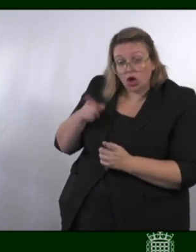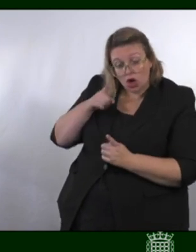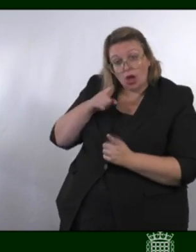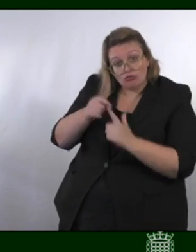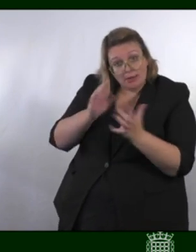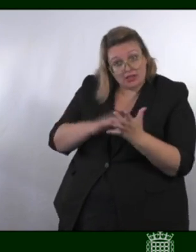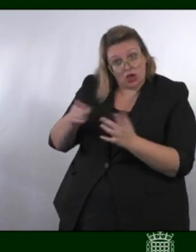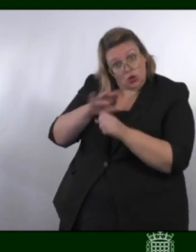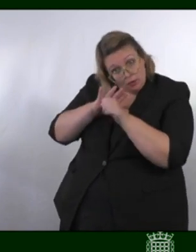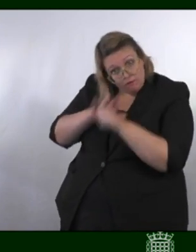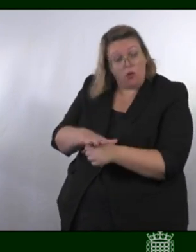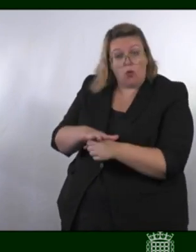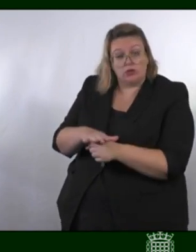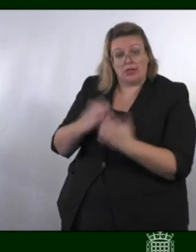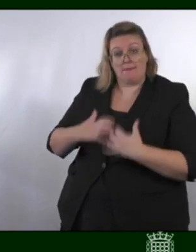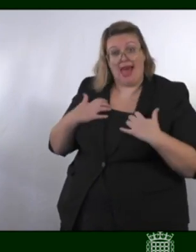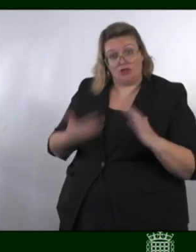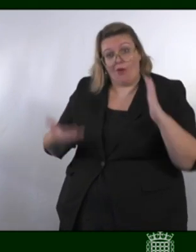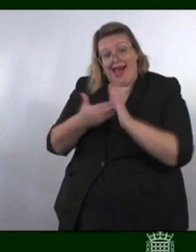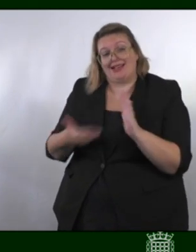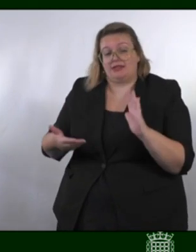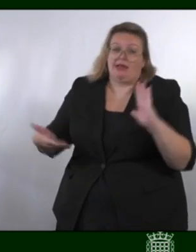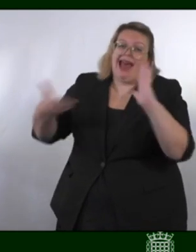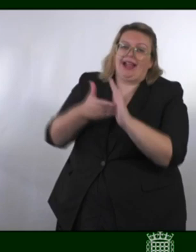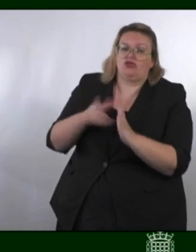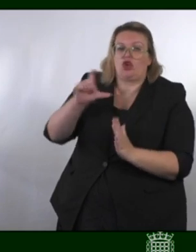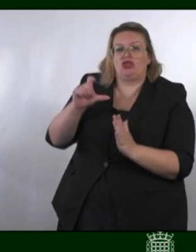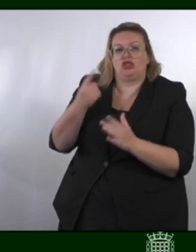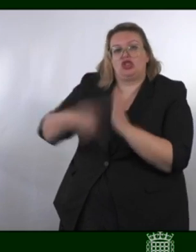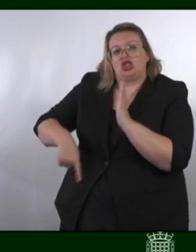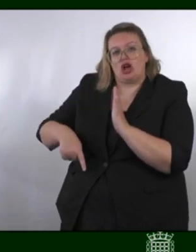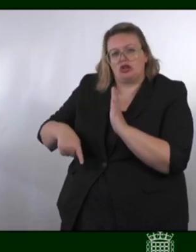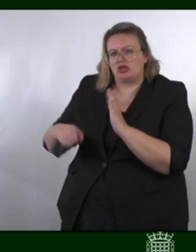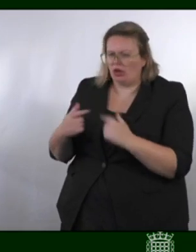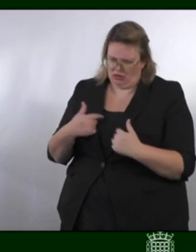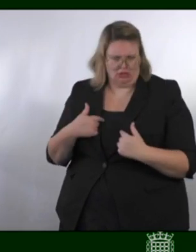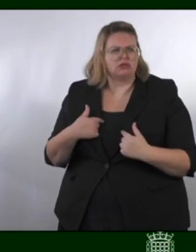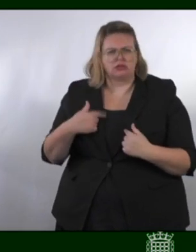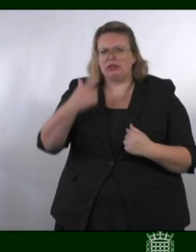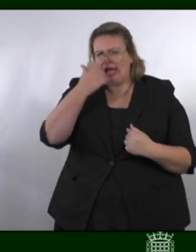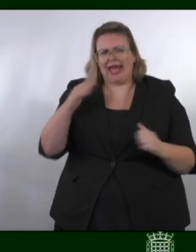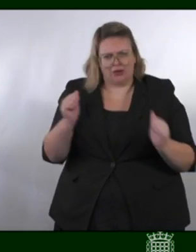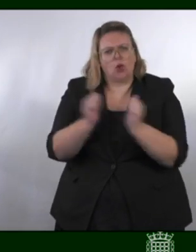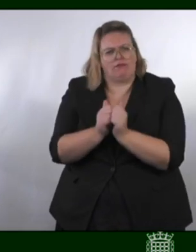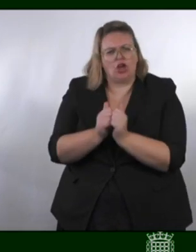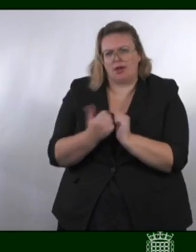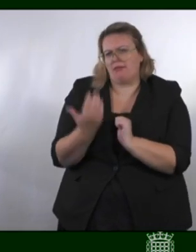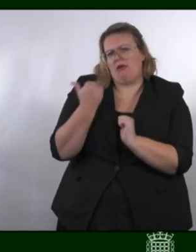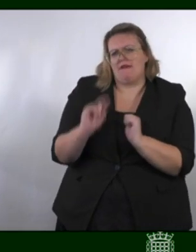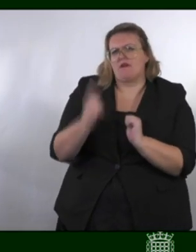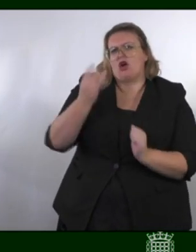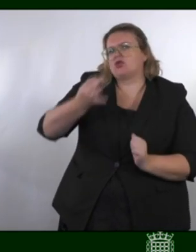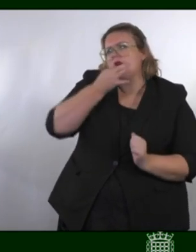the North and South Circular Roads? Mr. Speaker, well, I can certainly confirm, as I said in my answer to the first